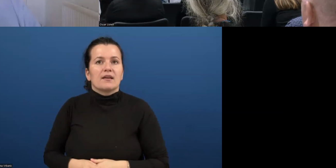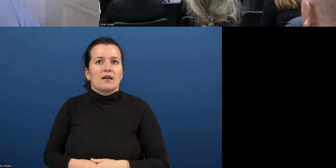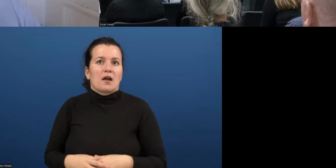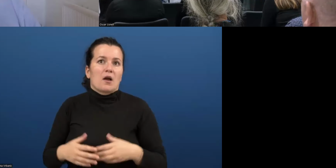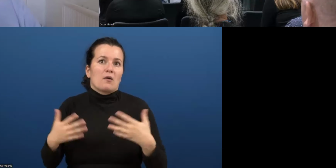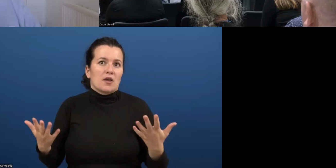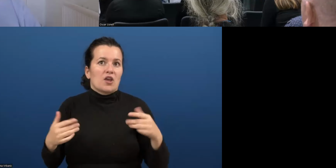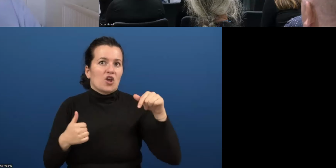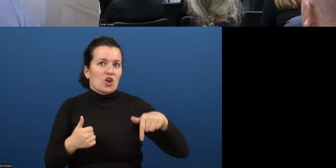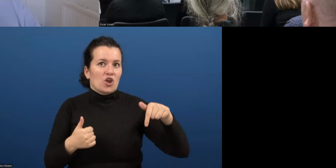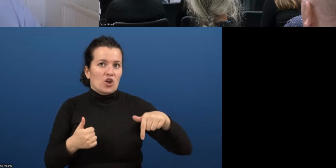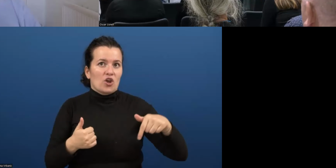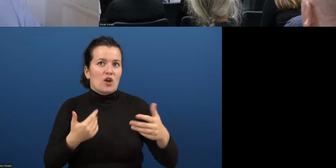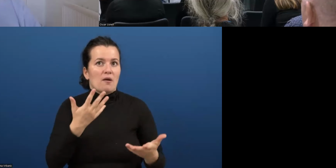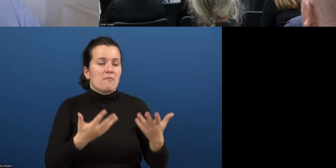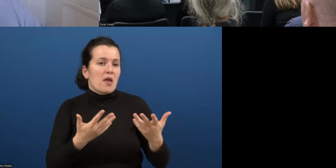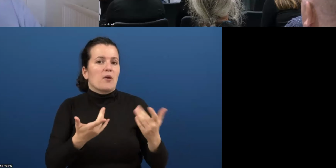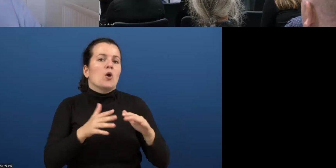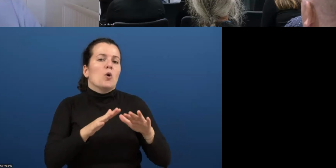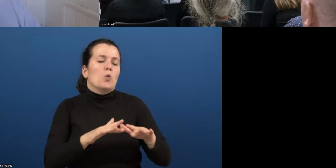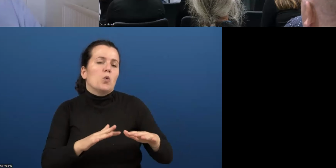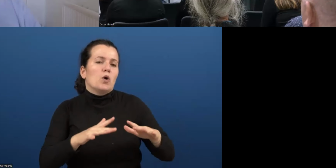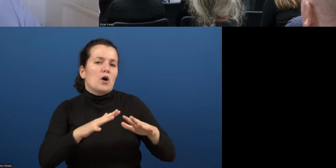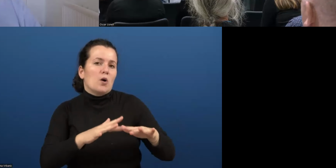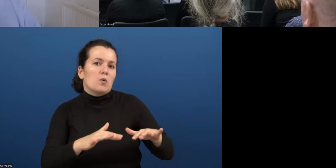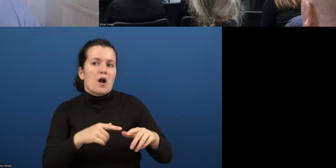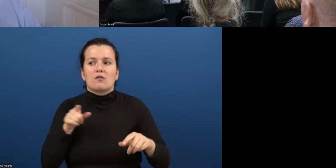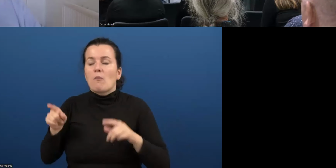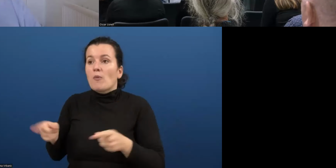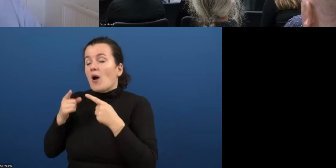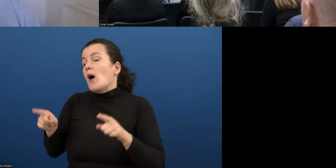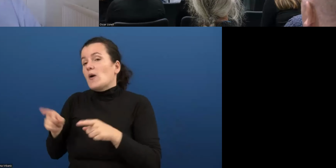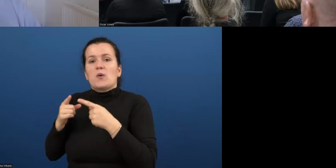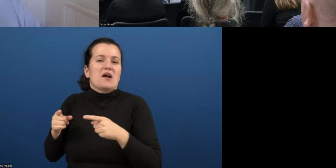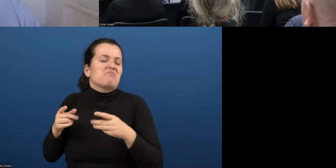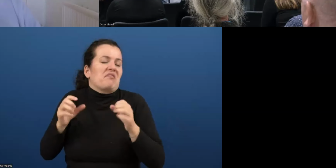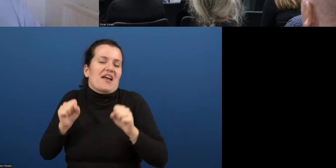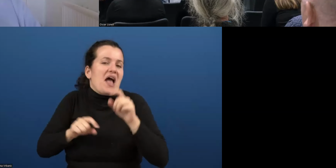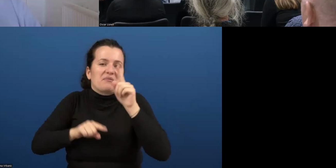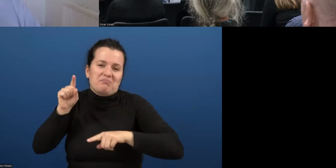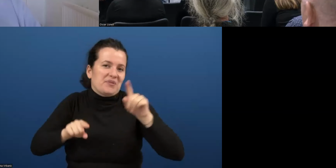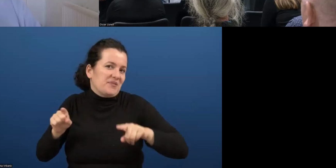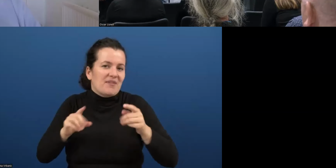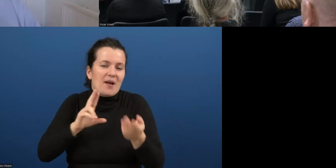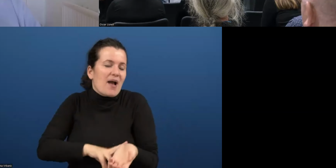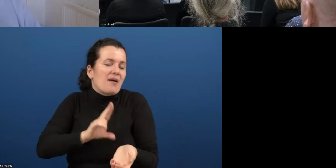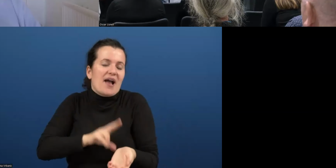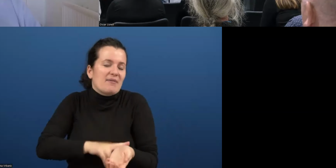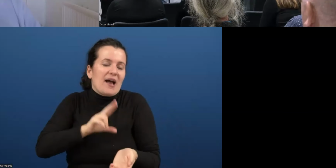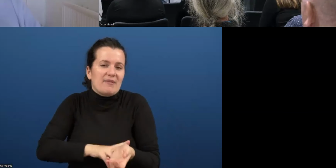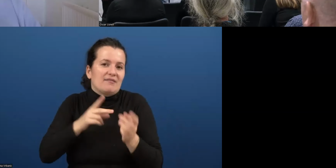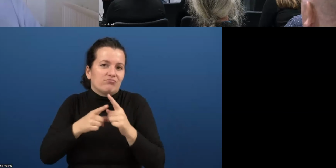in different kinds of moods and different kinds of framework, just like Nigel and Thomas explained. So I think